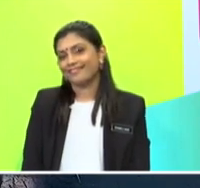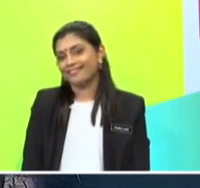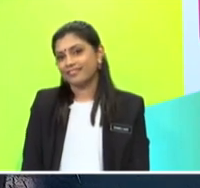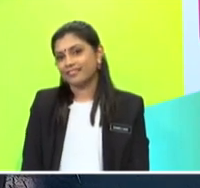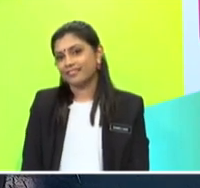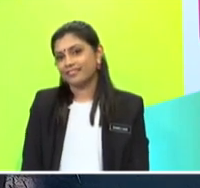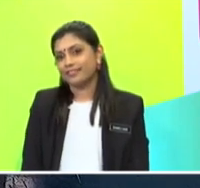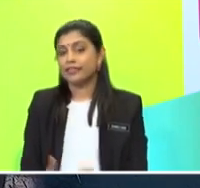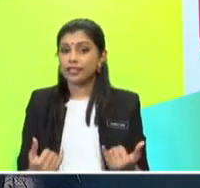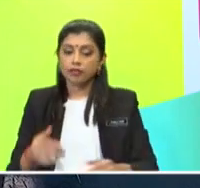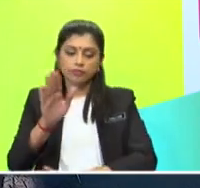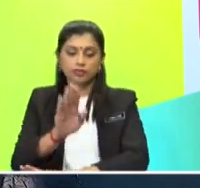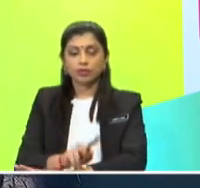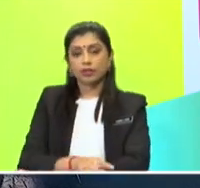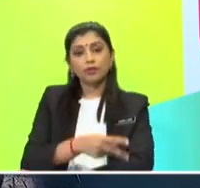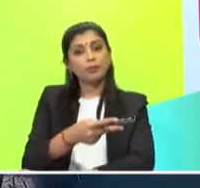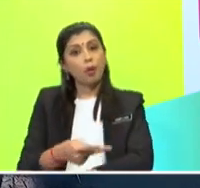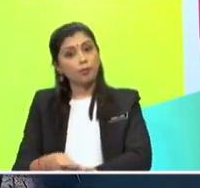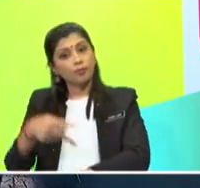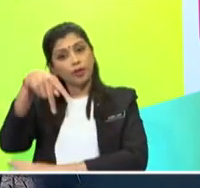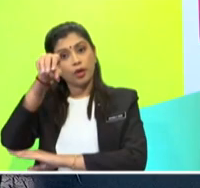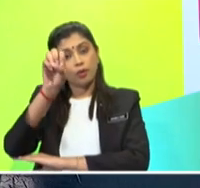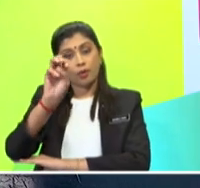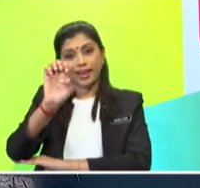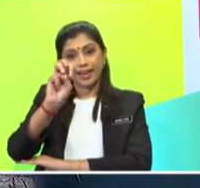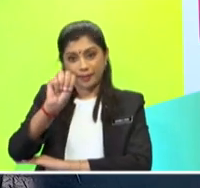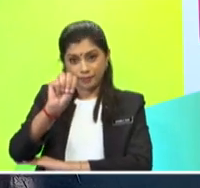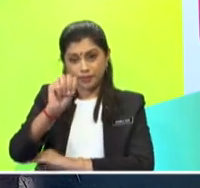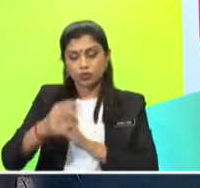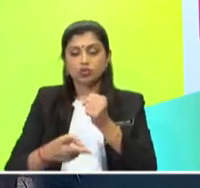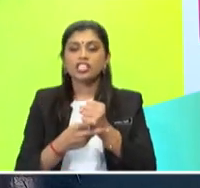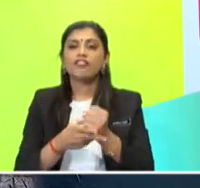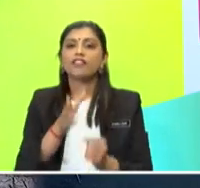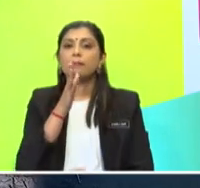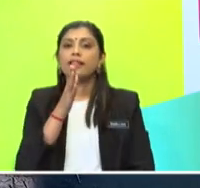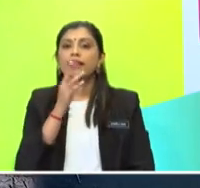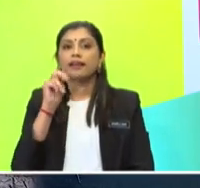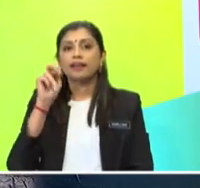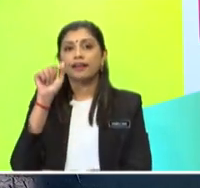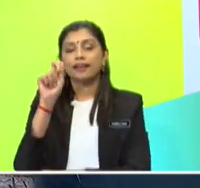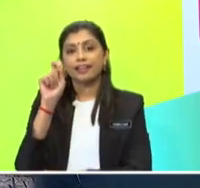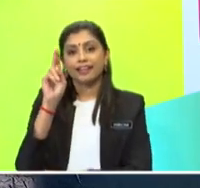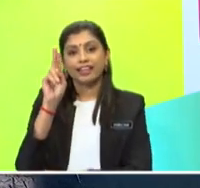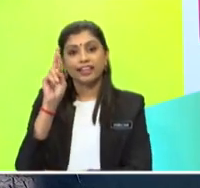enjoy this beautiful piece of art to save our Mother Nature. All right.